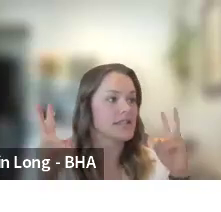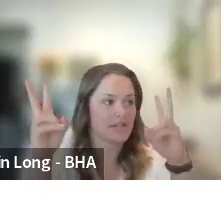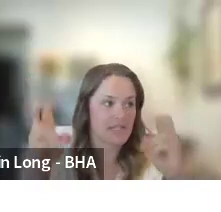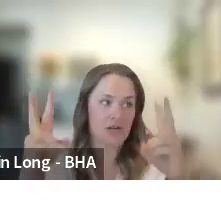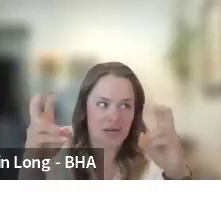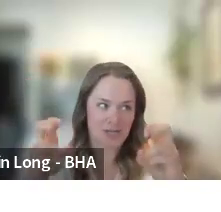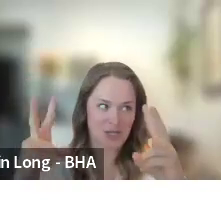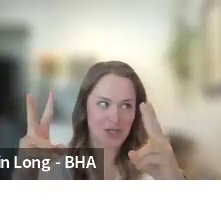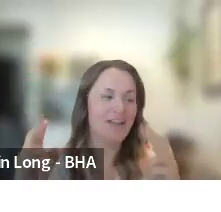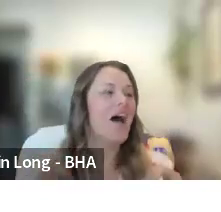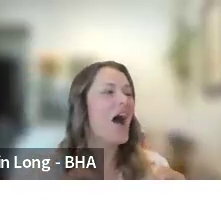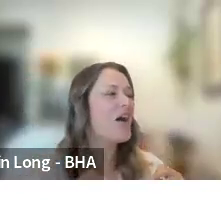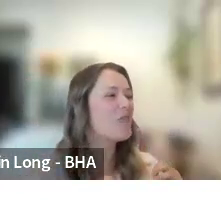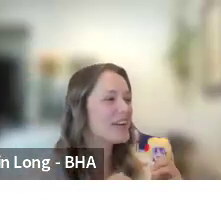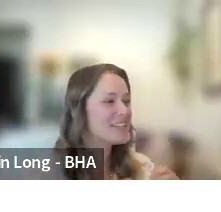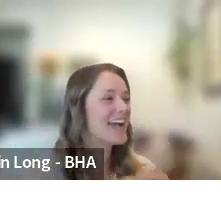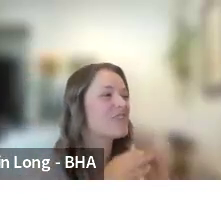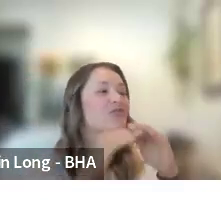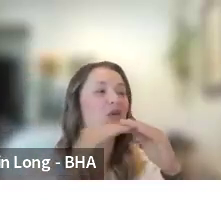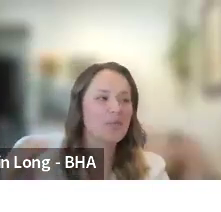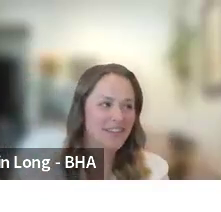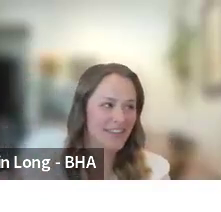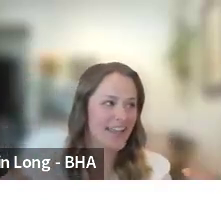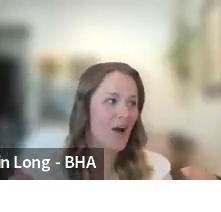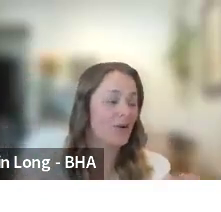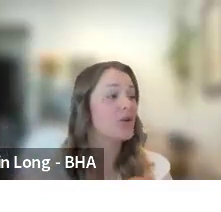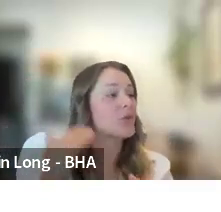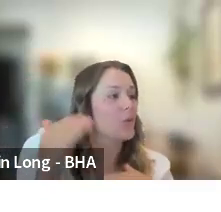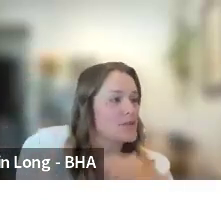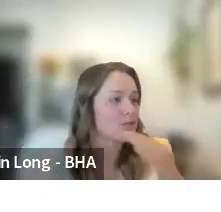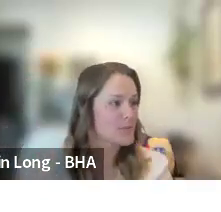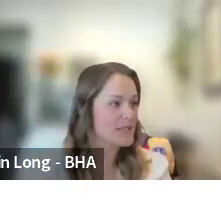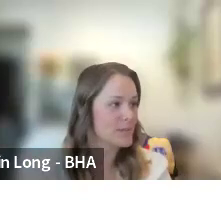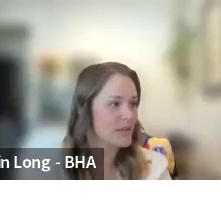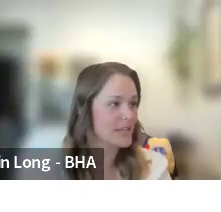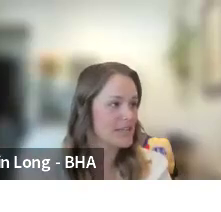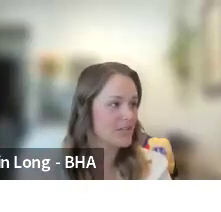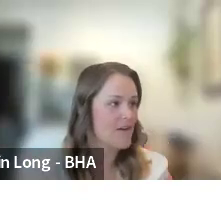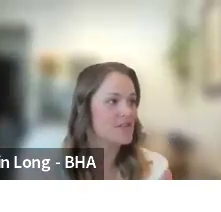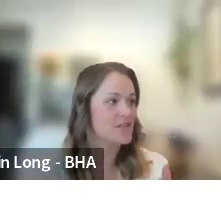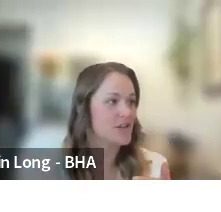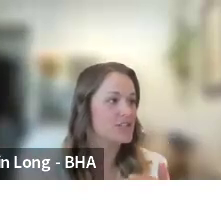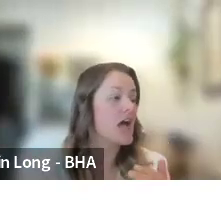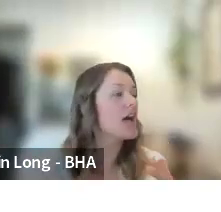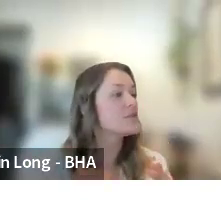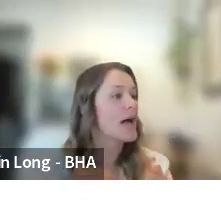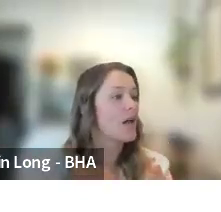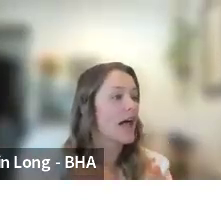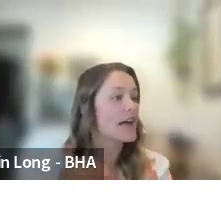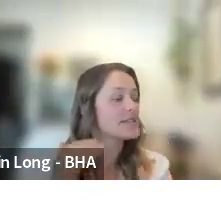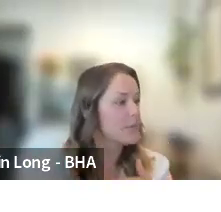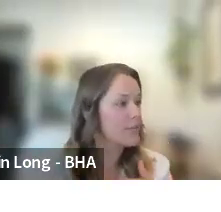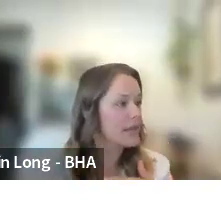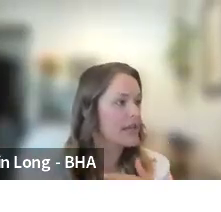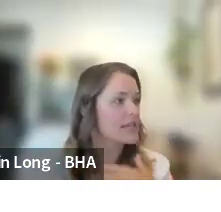the process of standardization, wanted to kind of formally lay out, the roles and responsibilities of officers, as